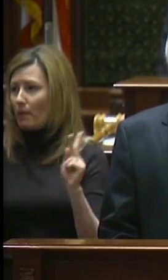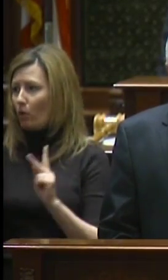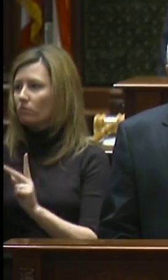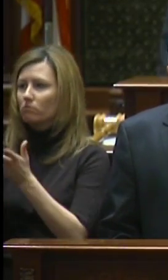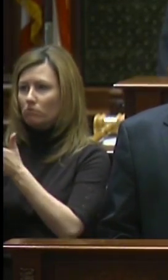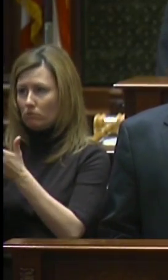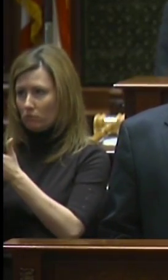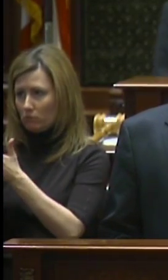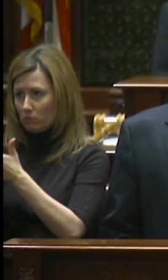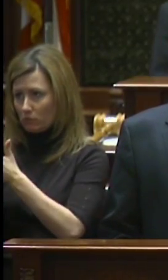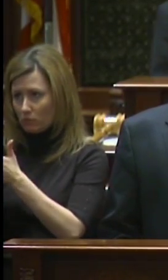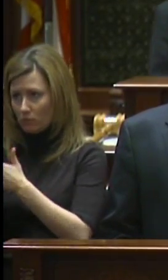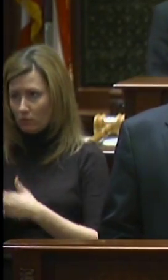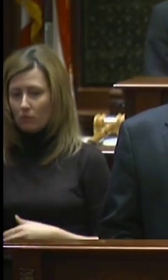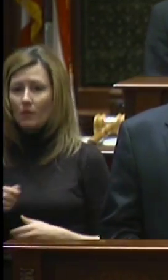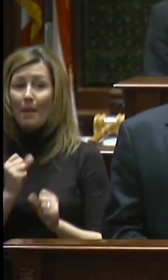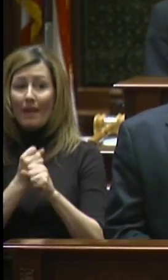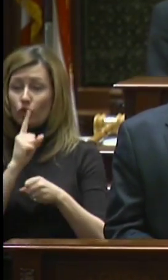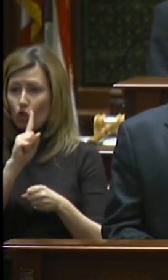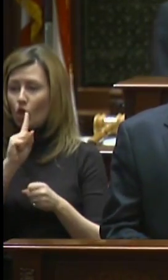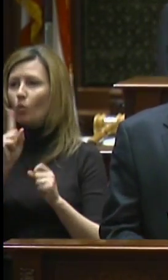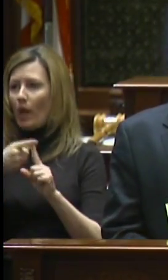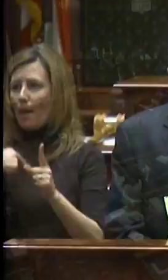sure that that happened when I became governor.